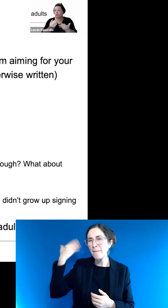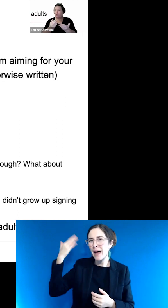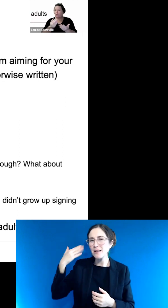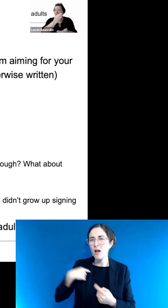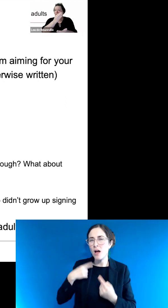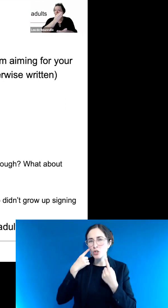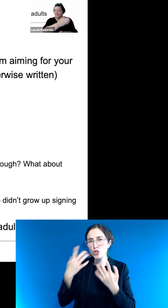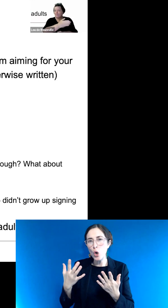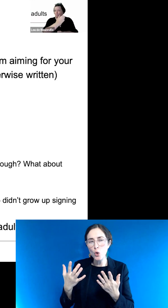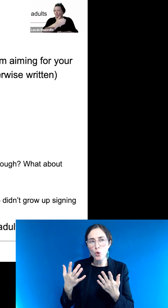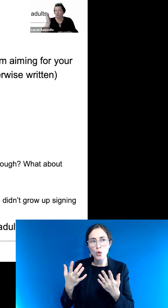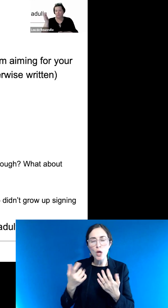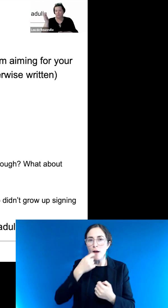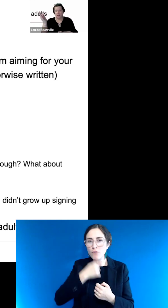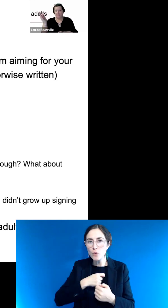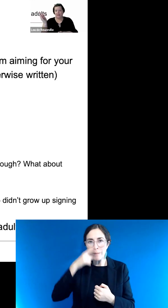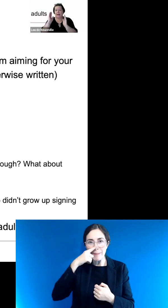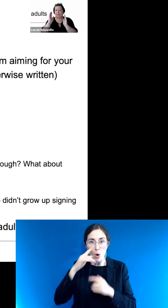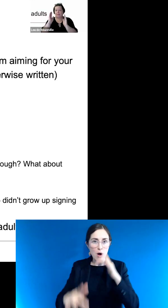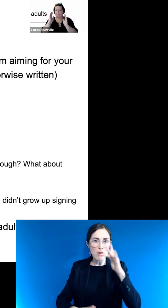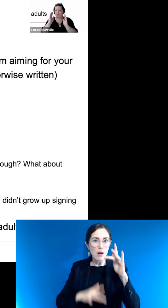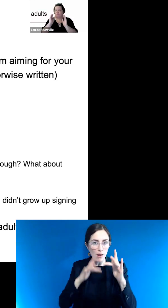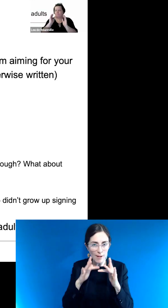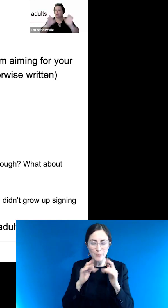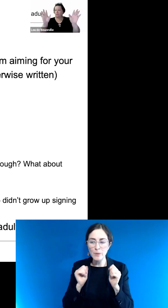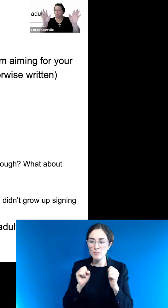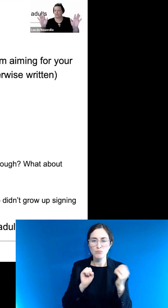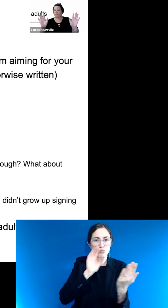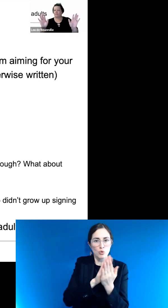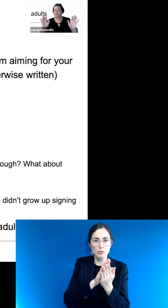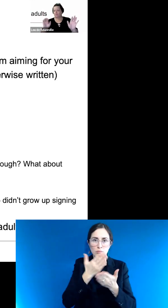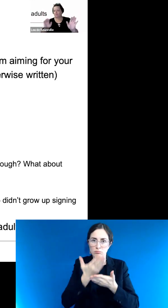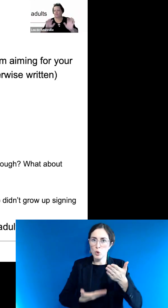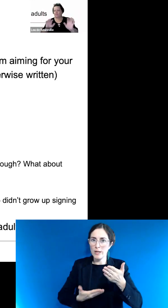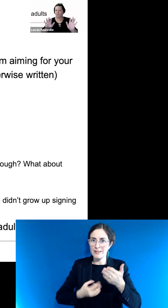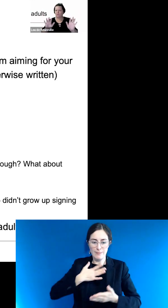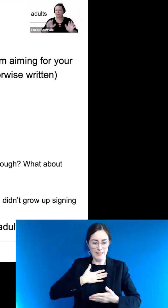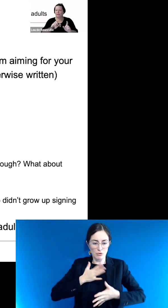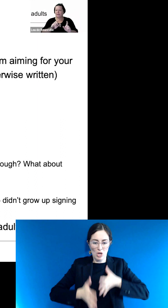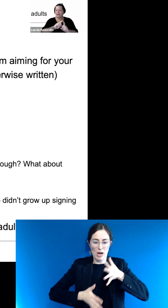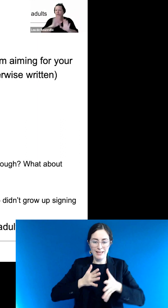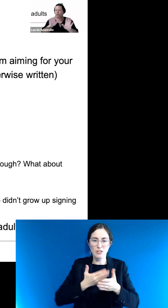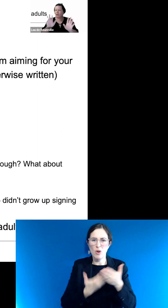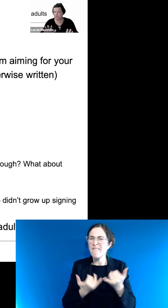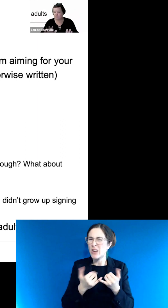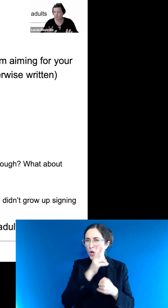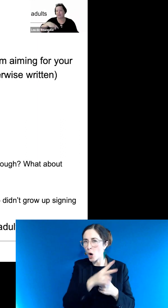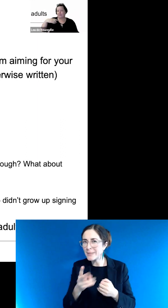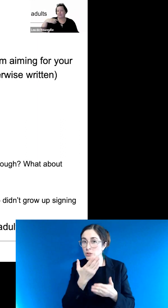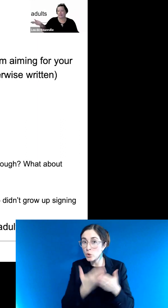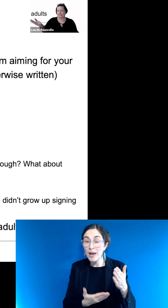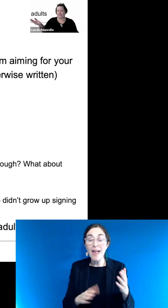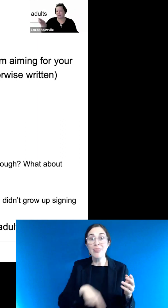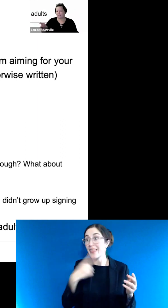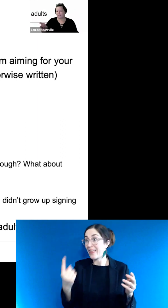once showed several people online who put stories up of themselves signing stories, a very common story, and